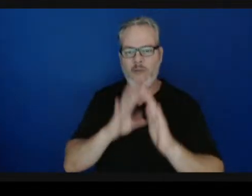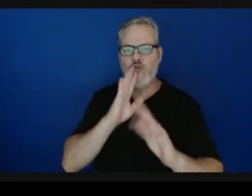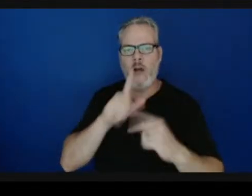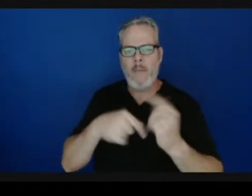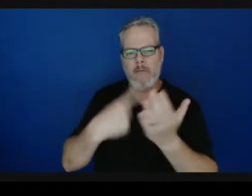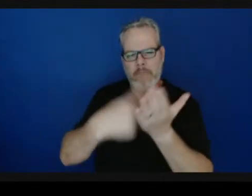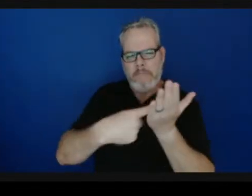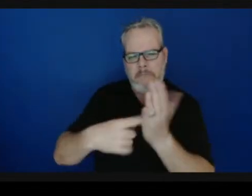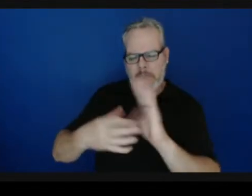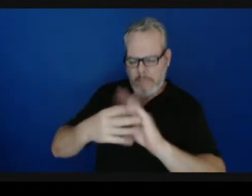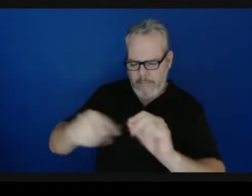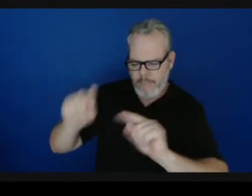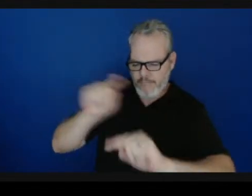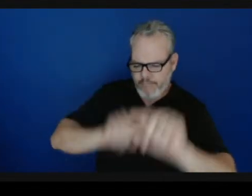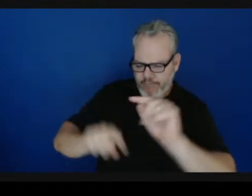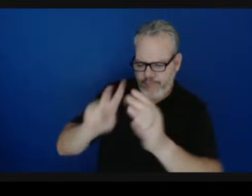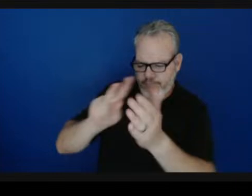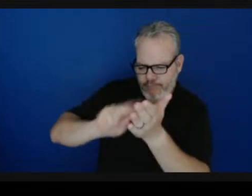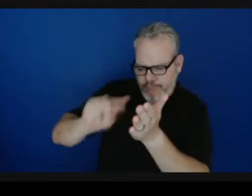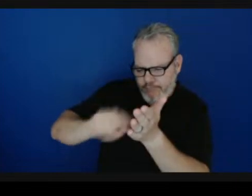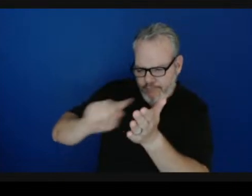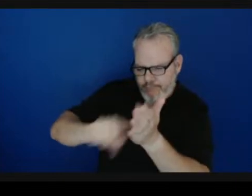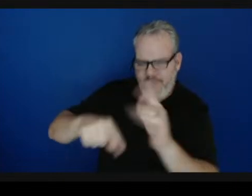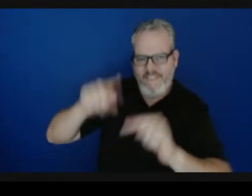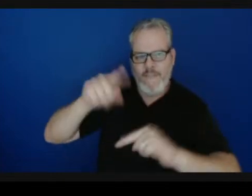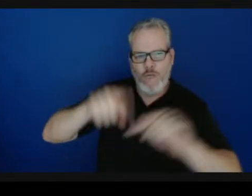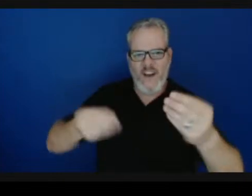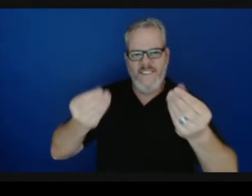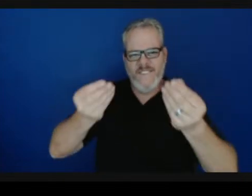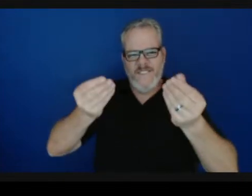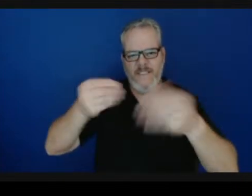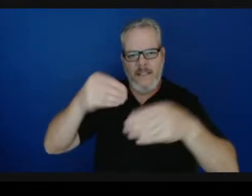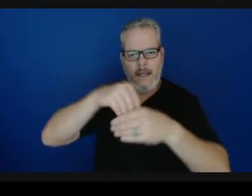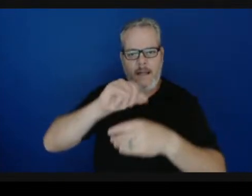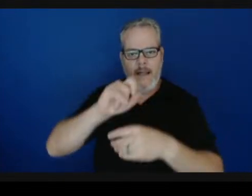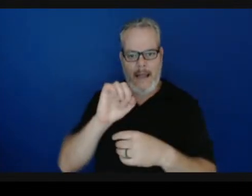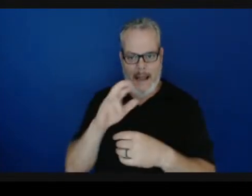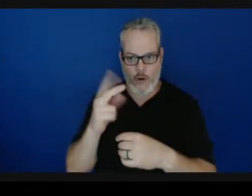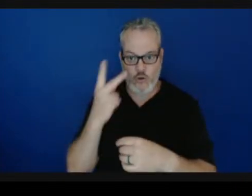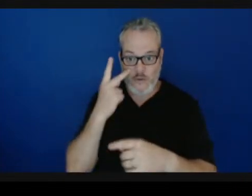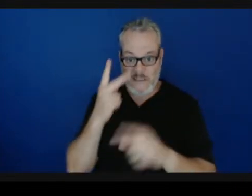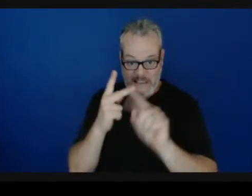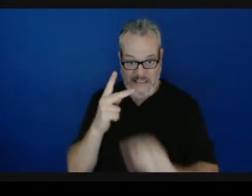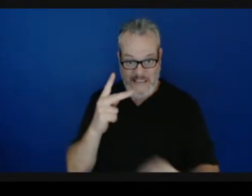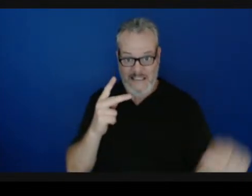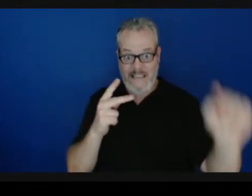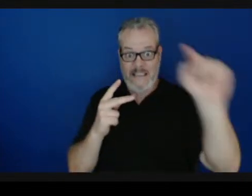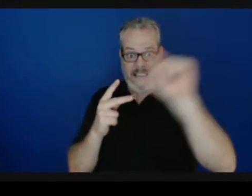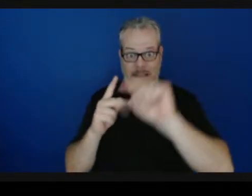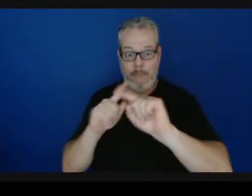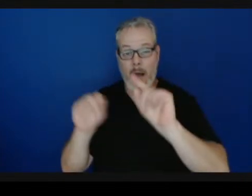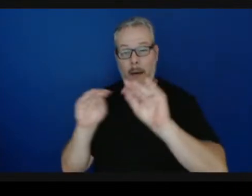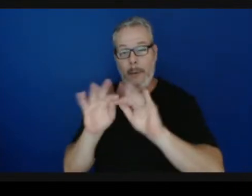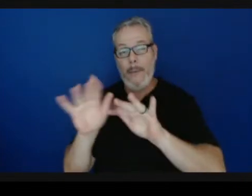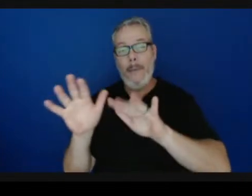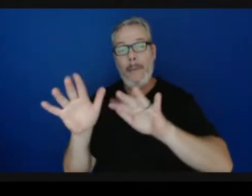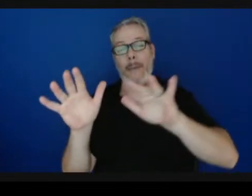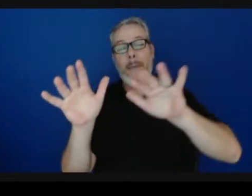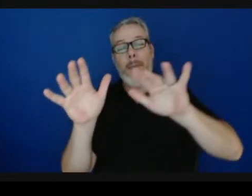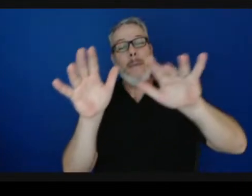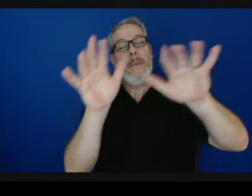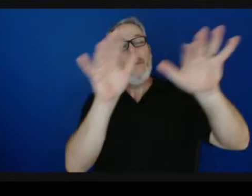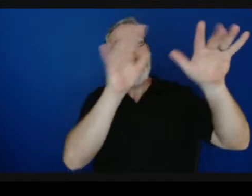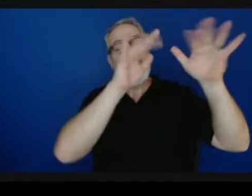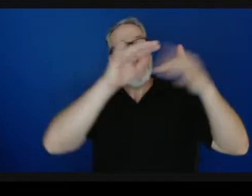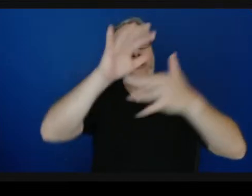the eruption site, the gas is coming out as more of a pure elemental sulfur dioxide. But as it flies further away and reacts with the